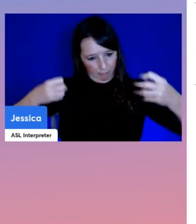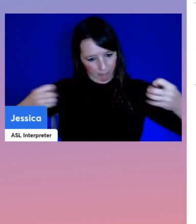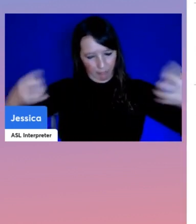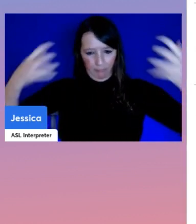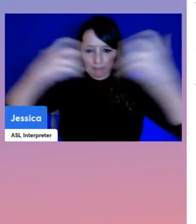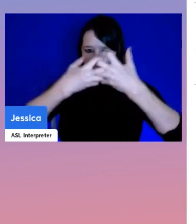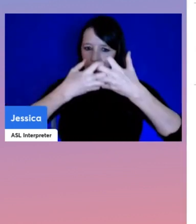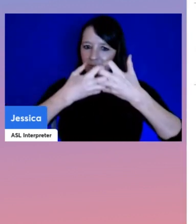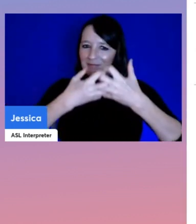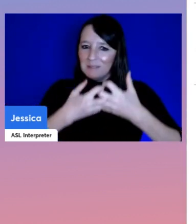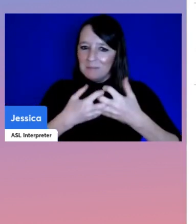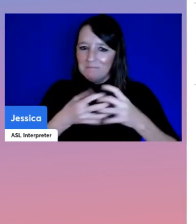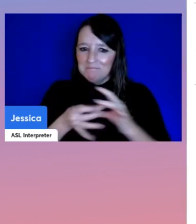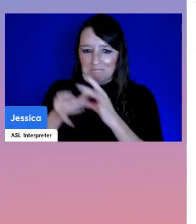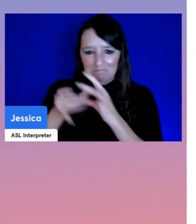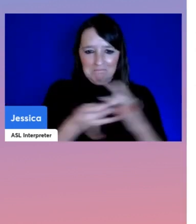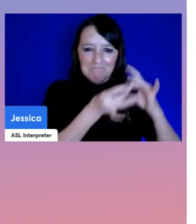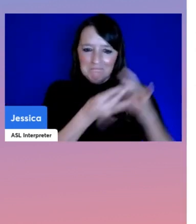All right.